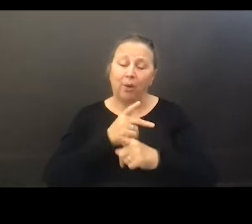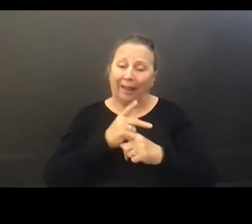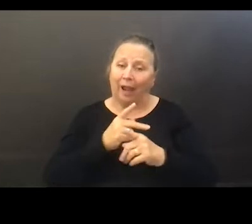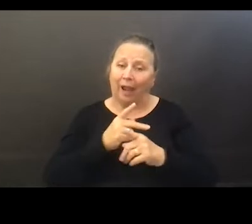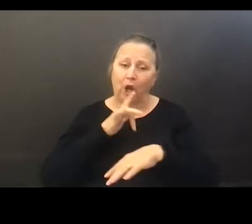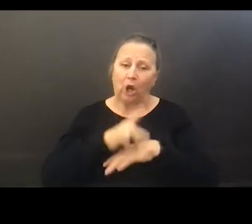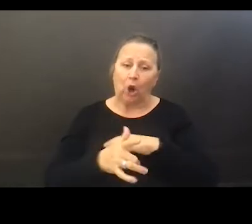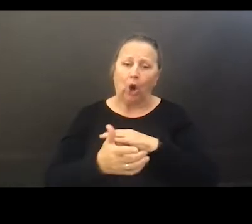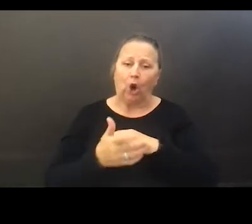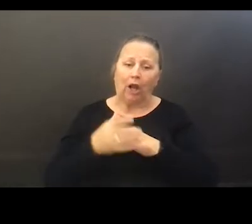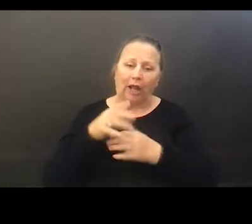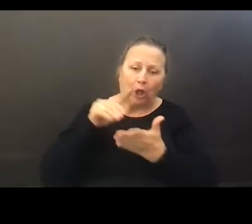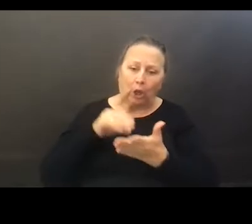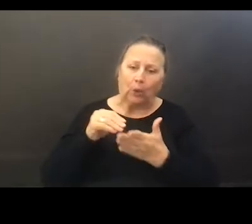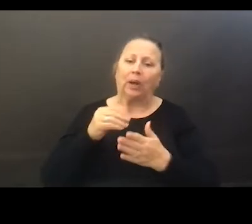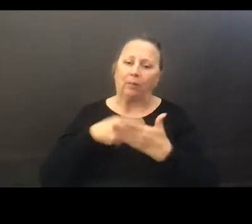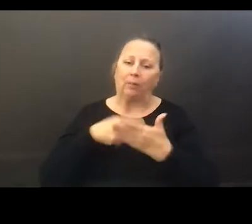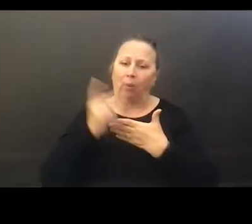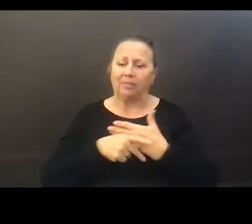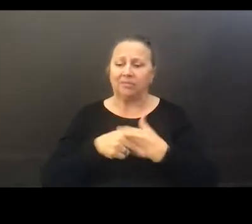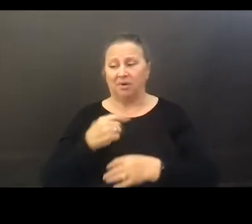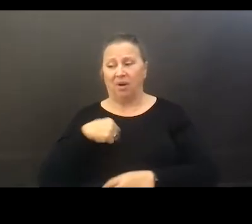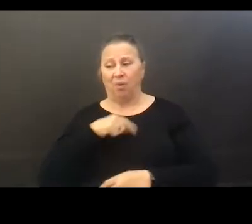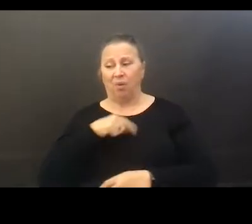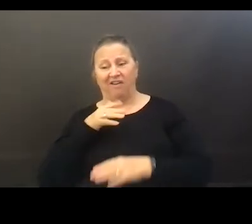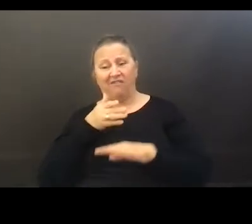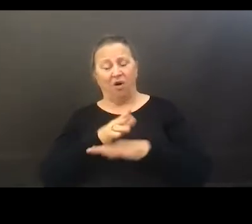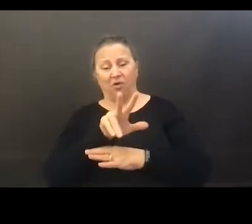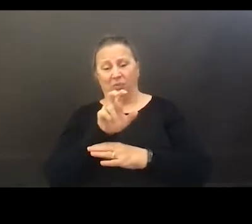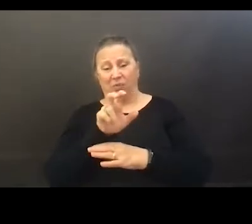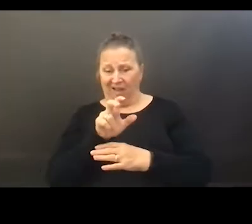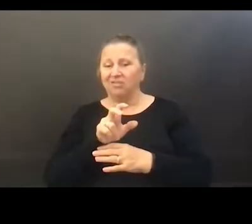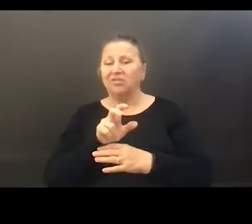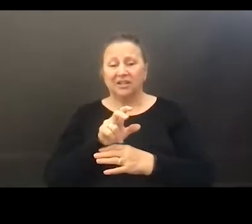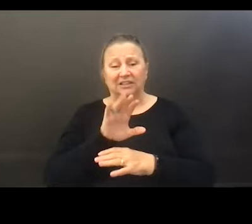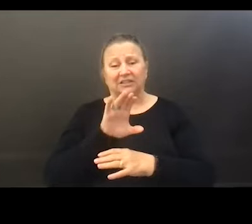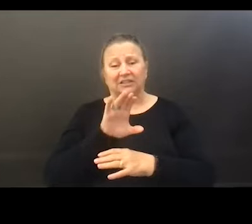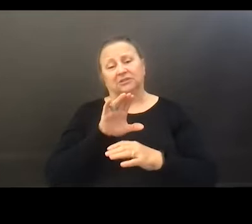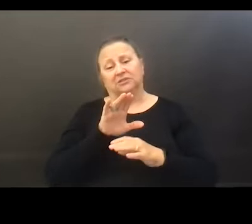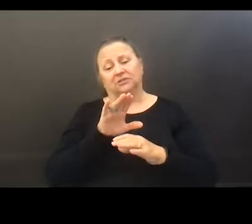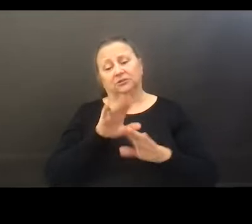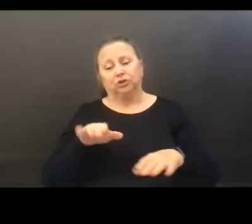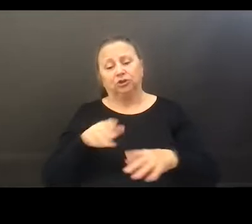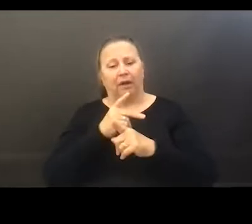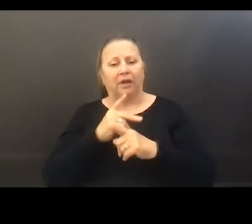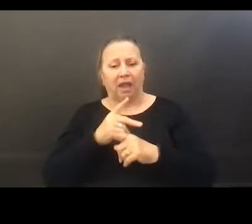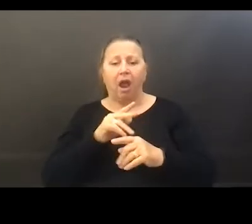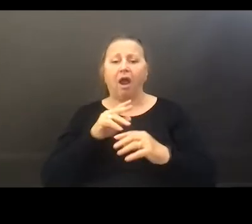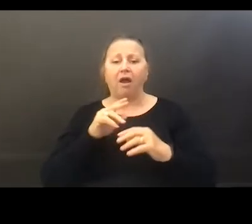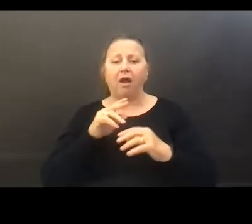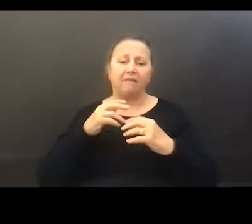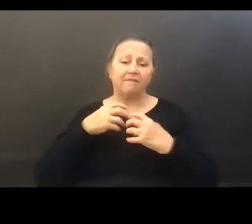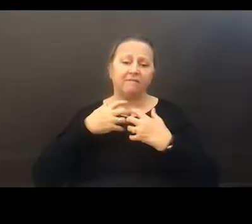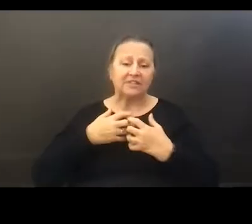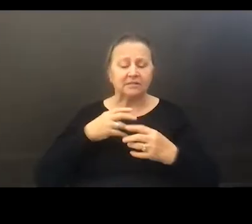are hundreds, over 300 childcare facilities, licensed facilities that we work with, and we pay most of or all